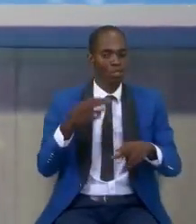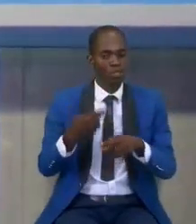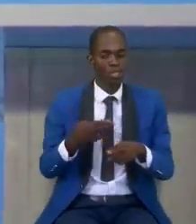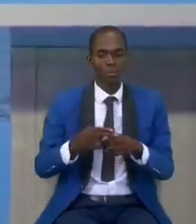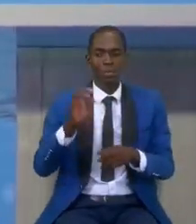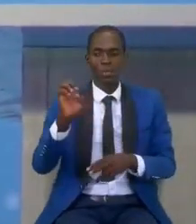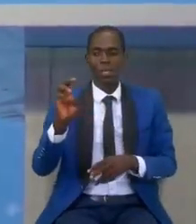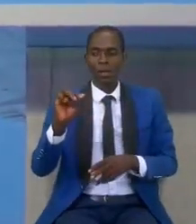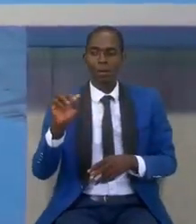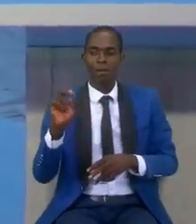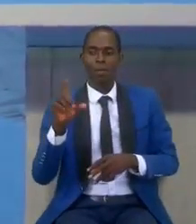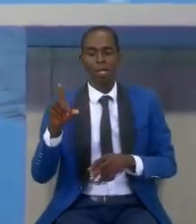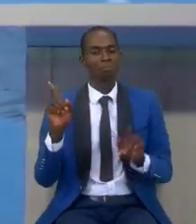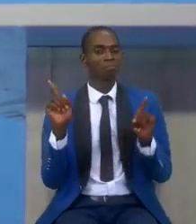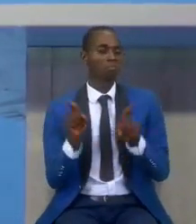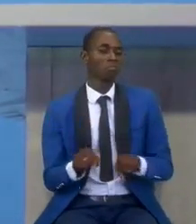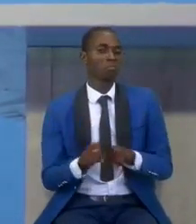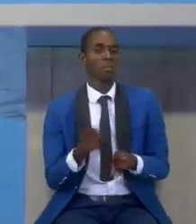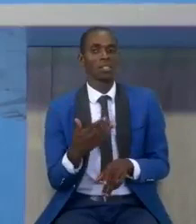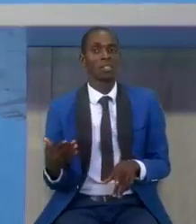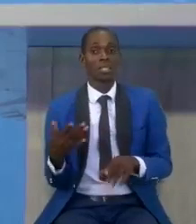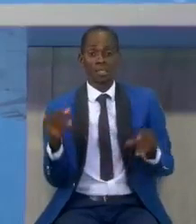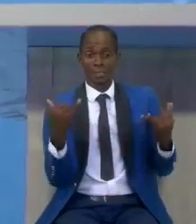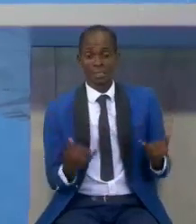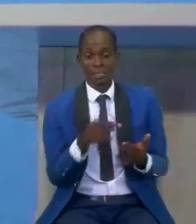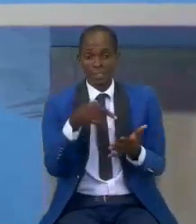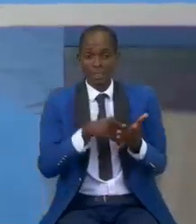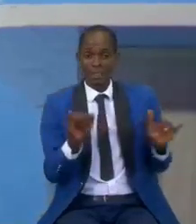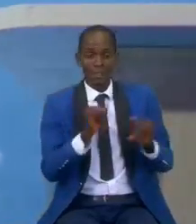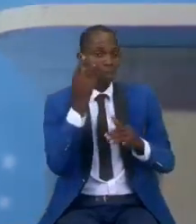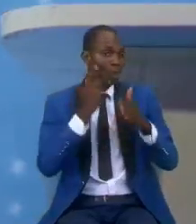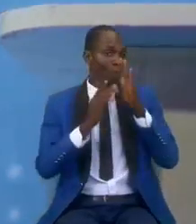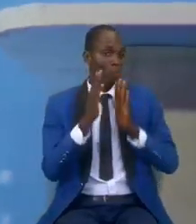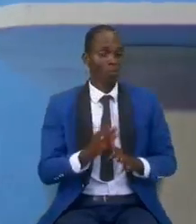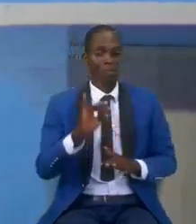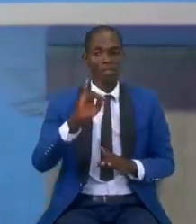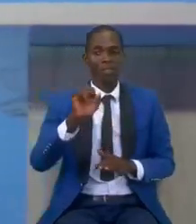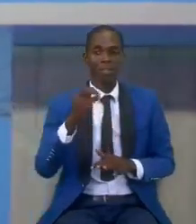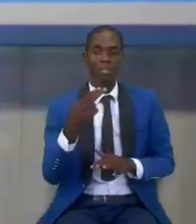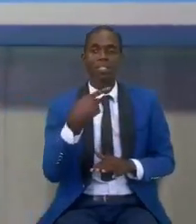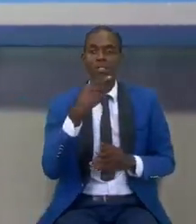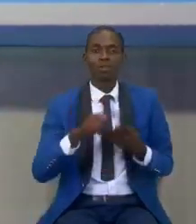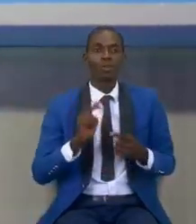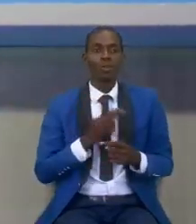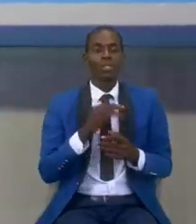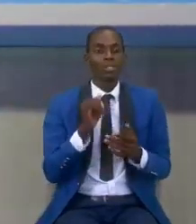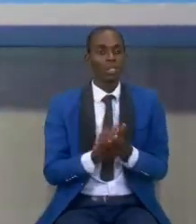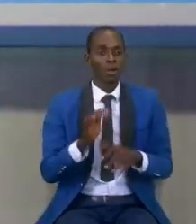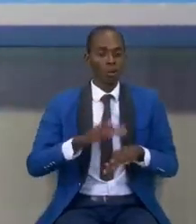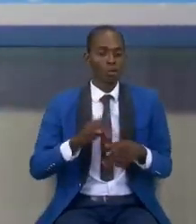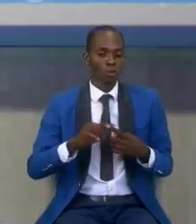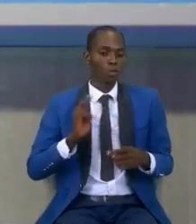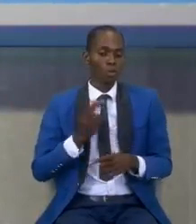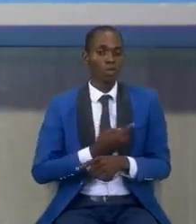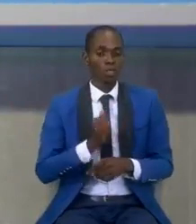child is born, unto us a son is given, his name will be called Wonderful,